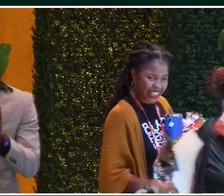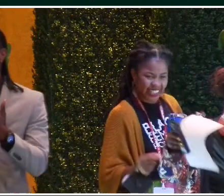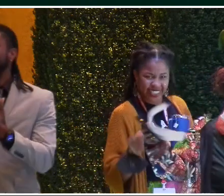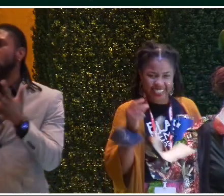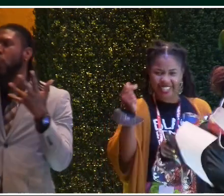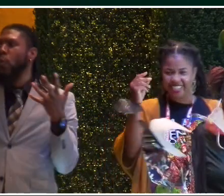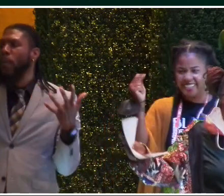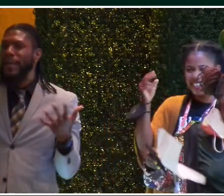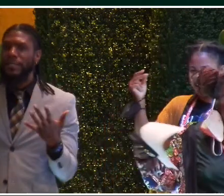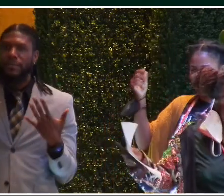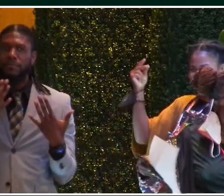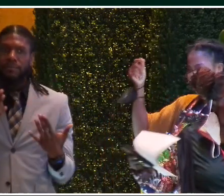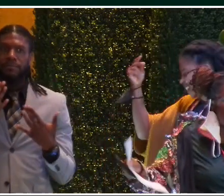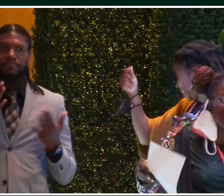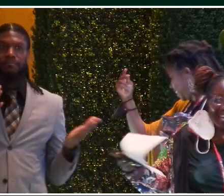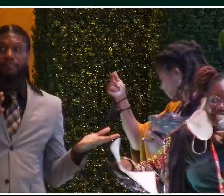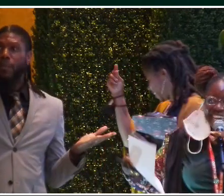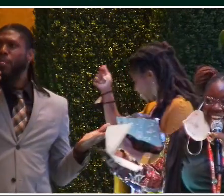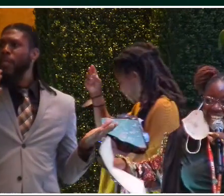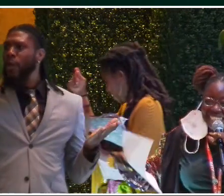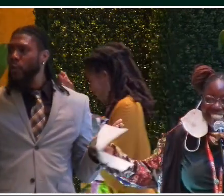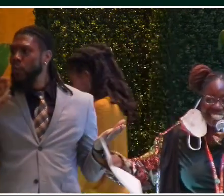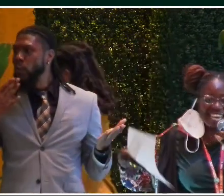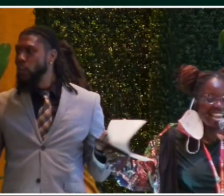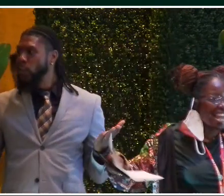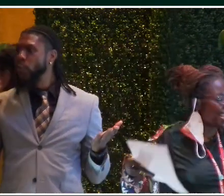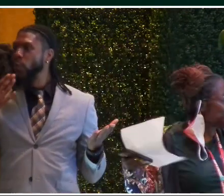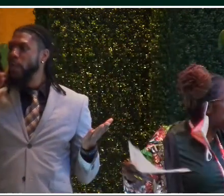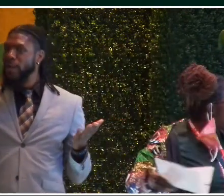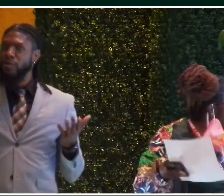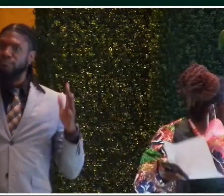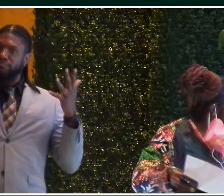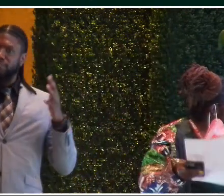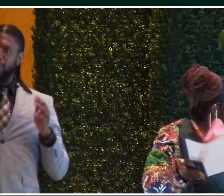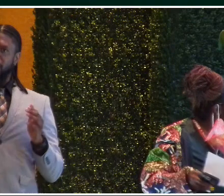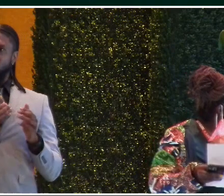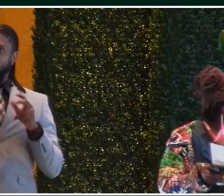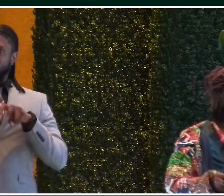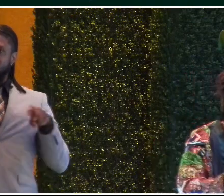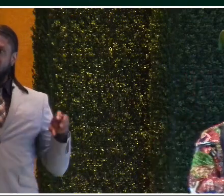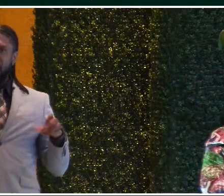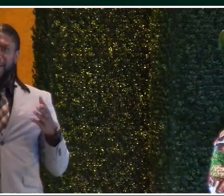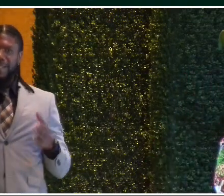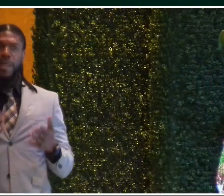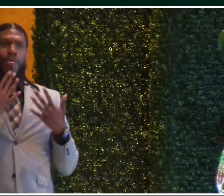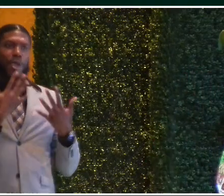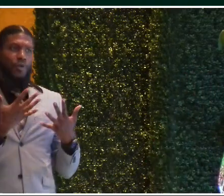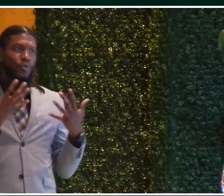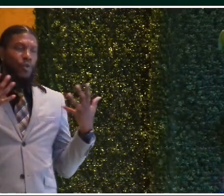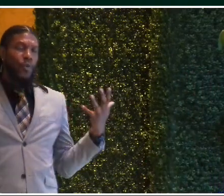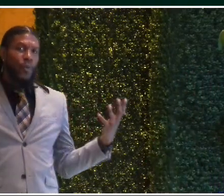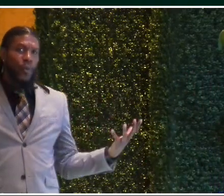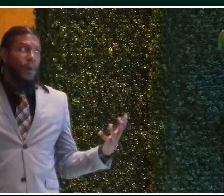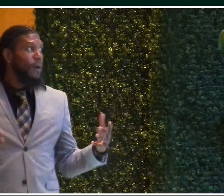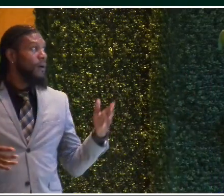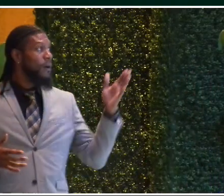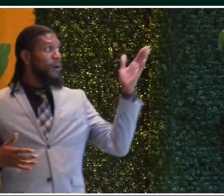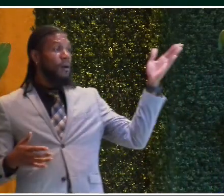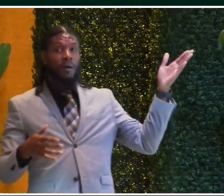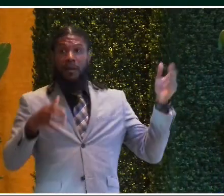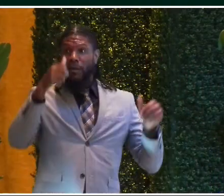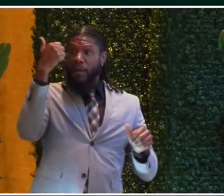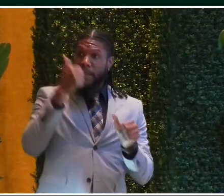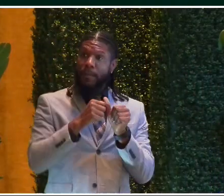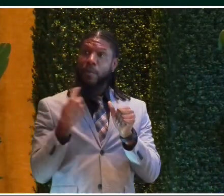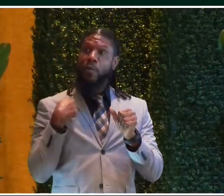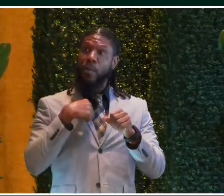so much. Let's give it up for our panelists. Thank you all so much. Remember, when we fight, we